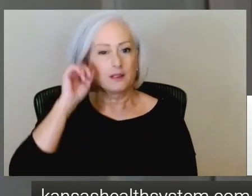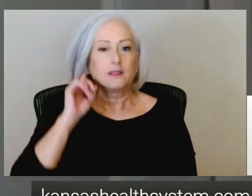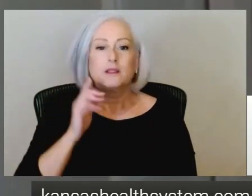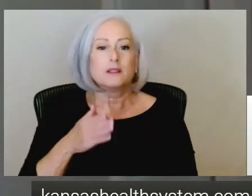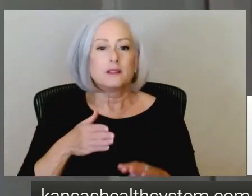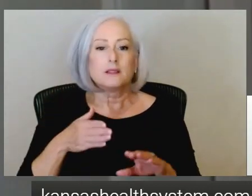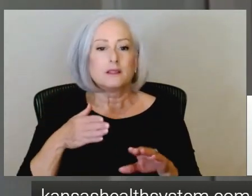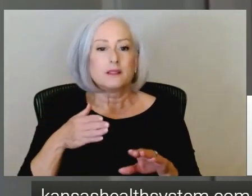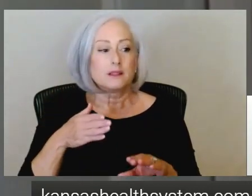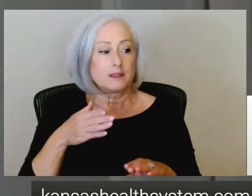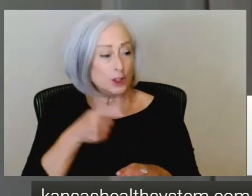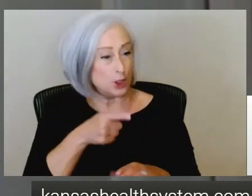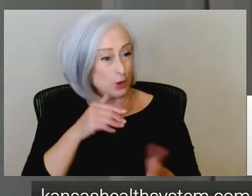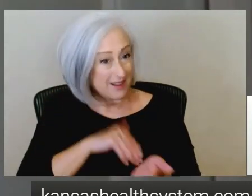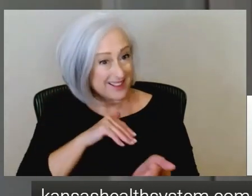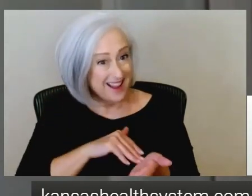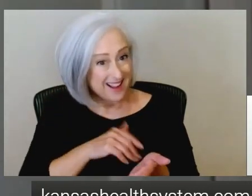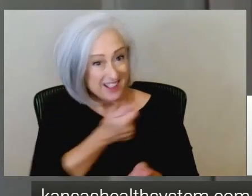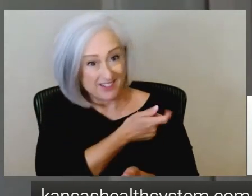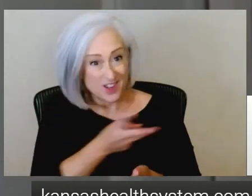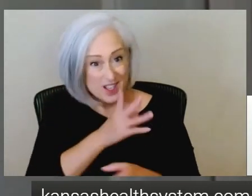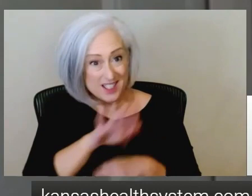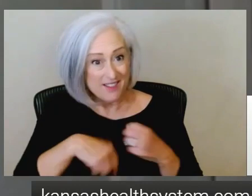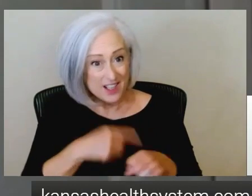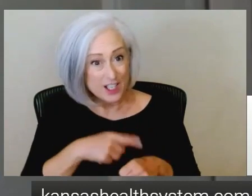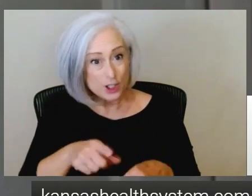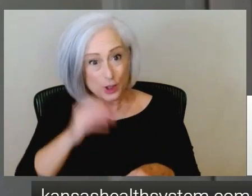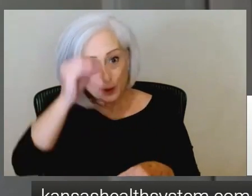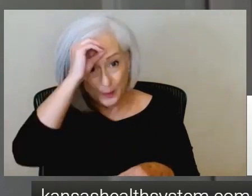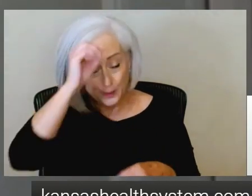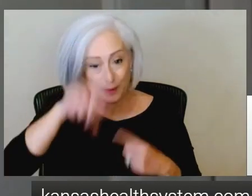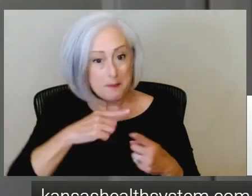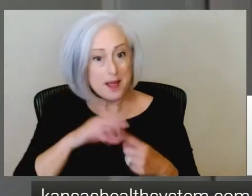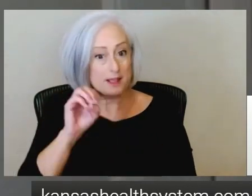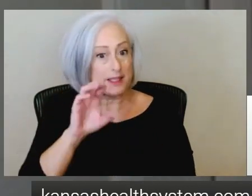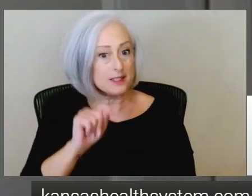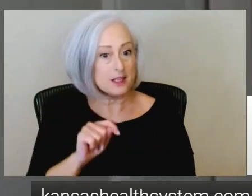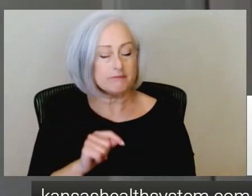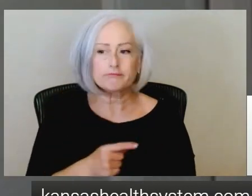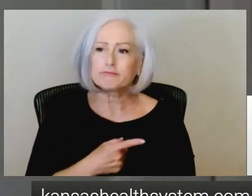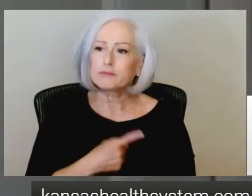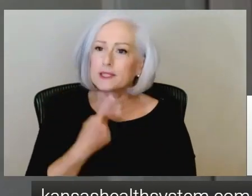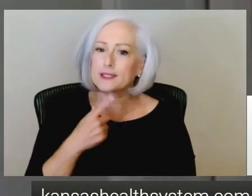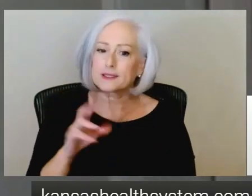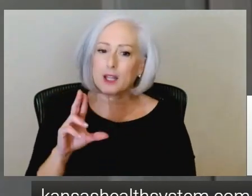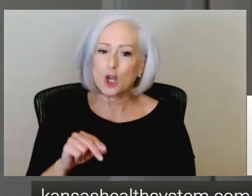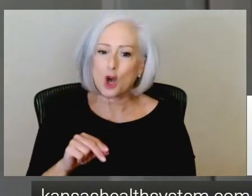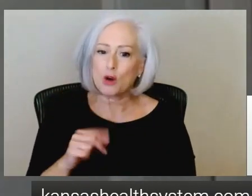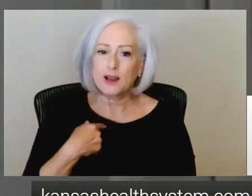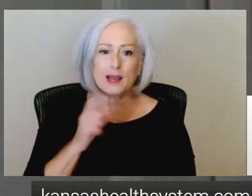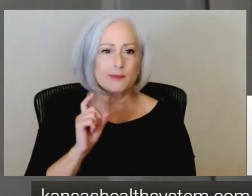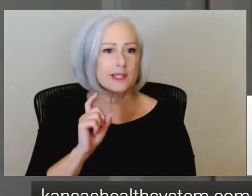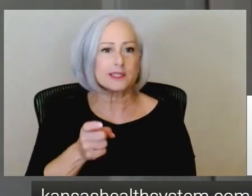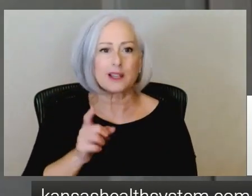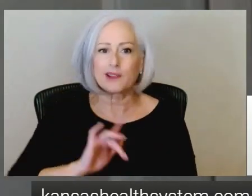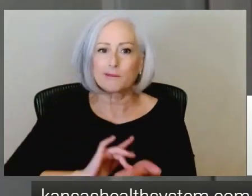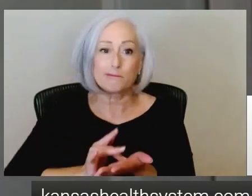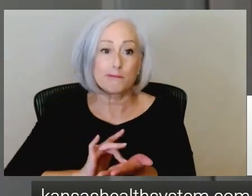know nothing about essential tremors? And he said, no. He said, I'm just giving you the